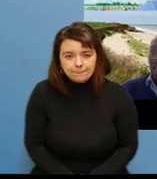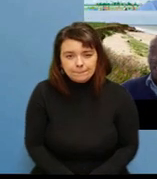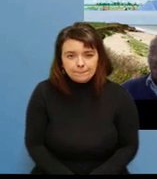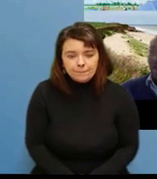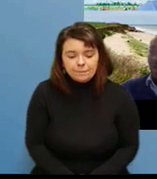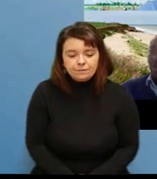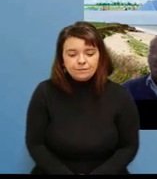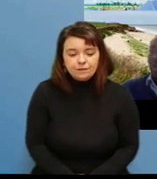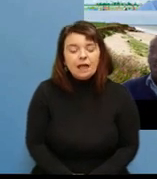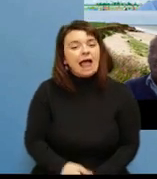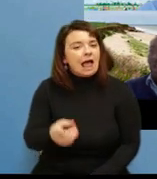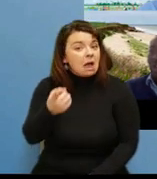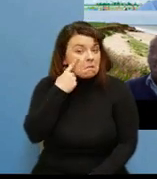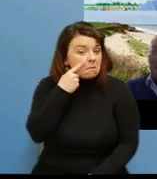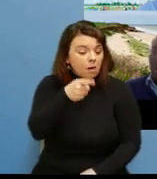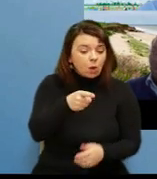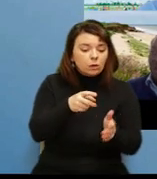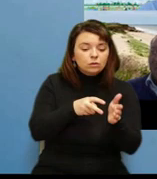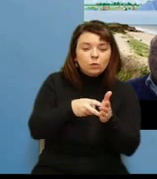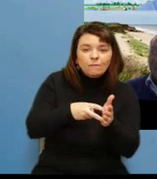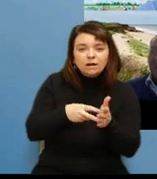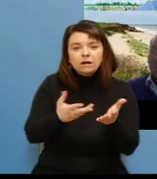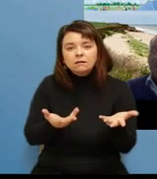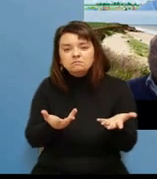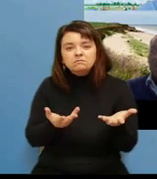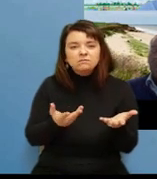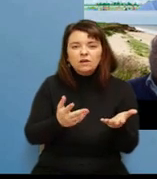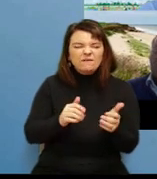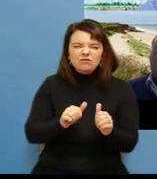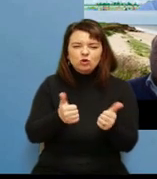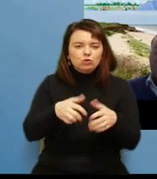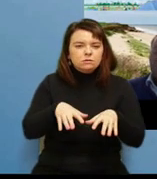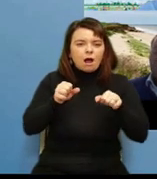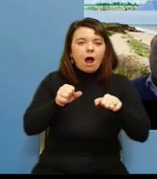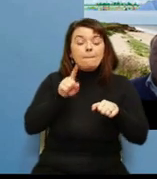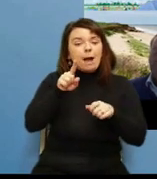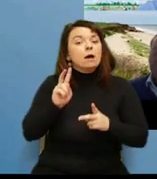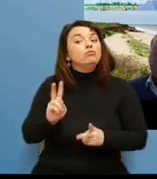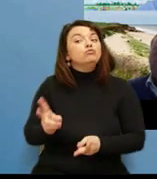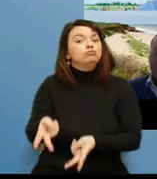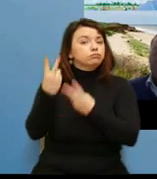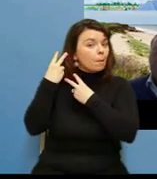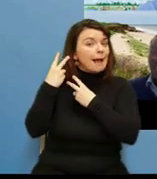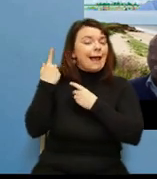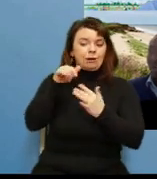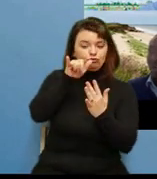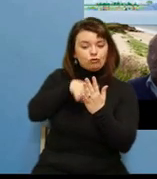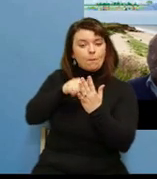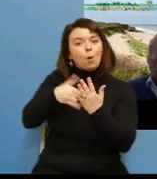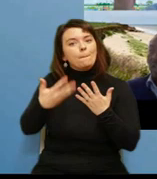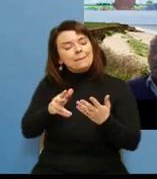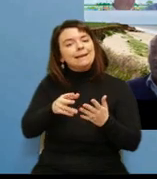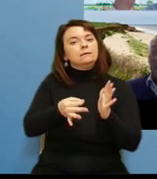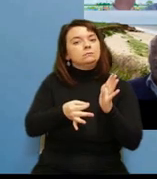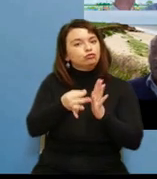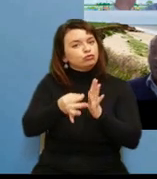Again, looking at North Norfolk, they didn't have a great start, but you would notice from previous reporting that there have been significant